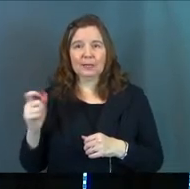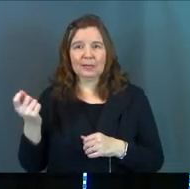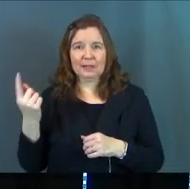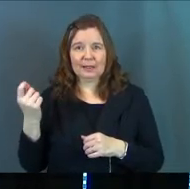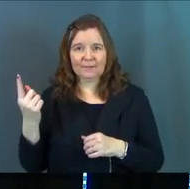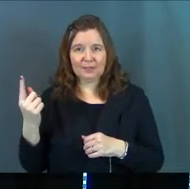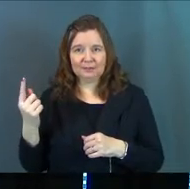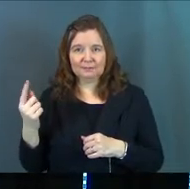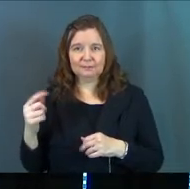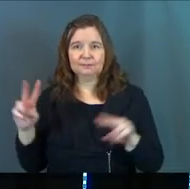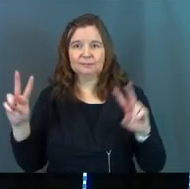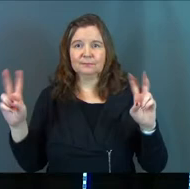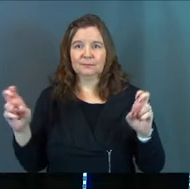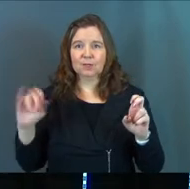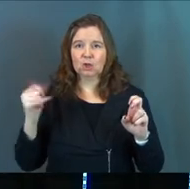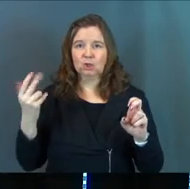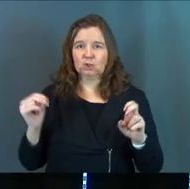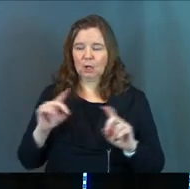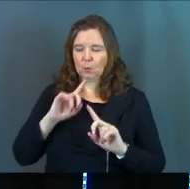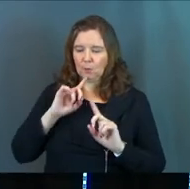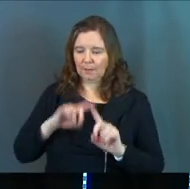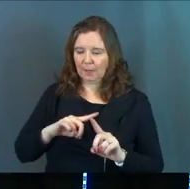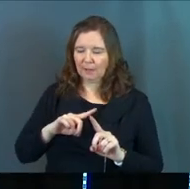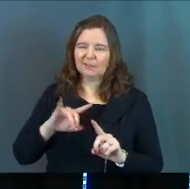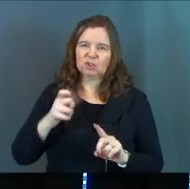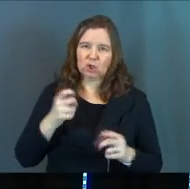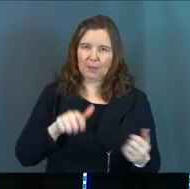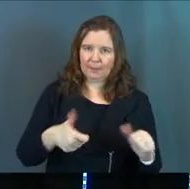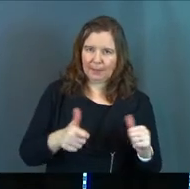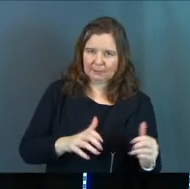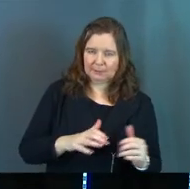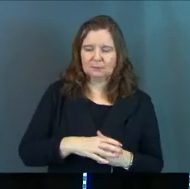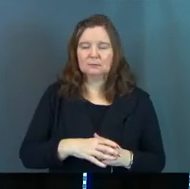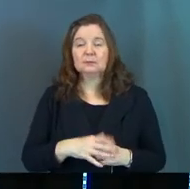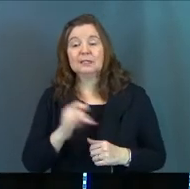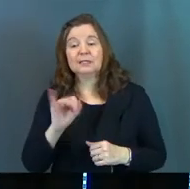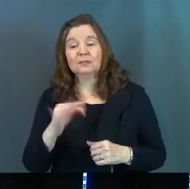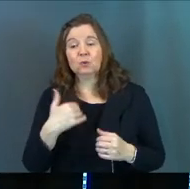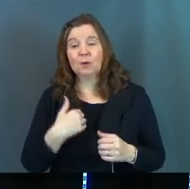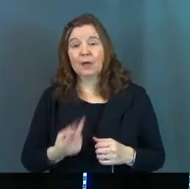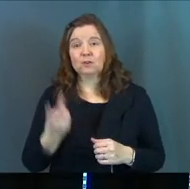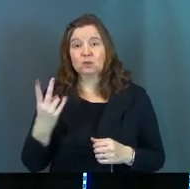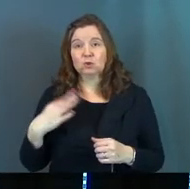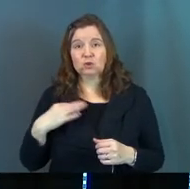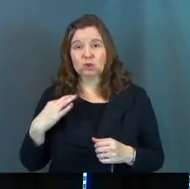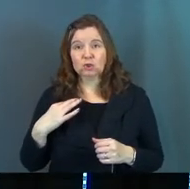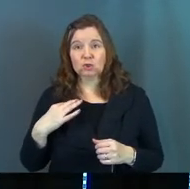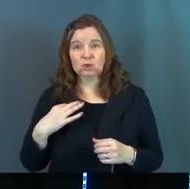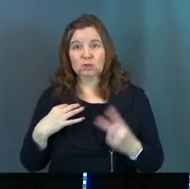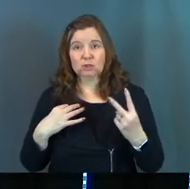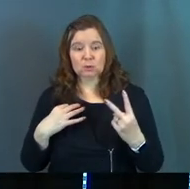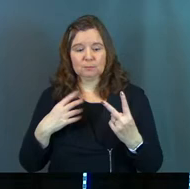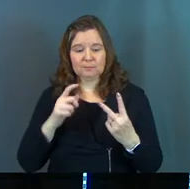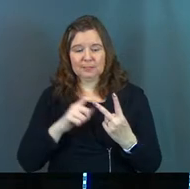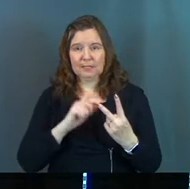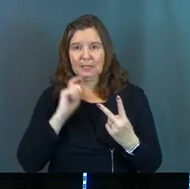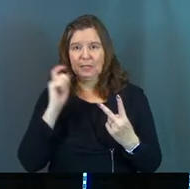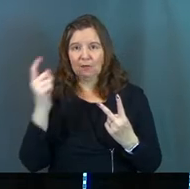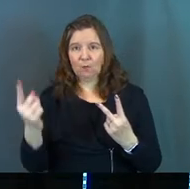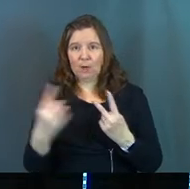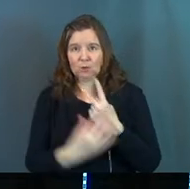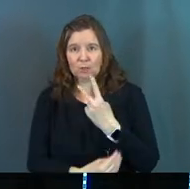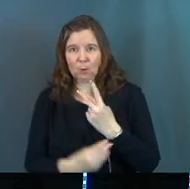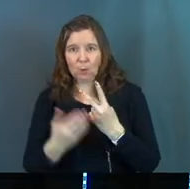Luke 3:11. John replied, this is John the Baptist is talking. He says, if you have two shirts, give one to the poor.